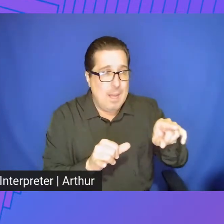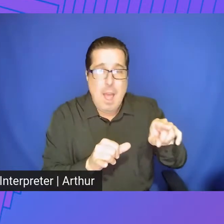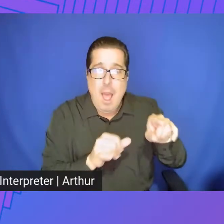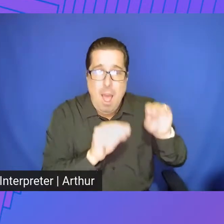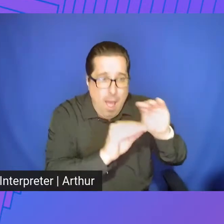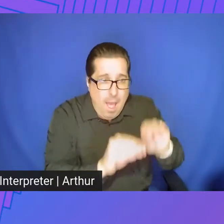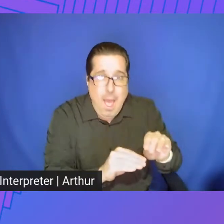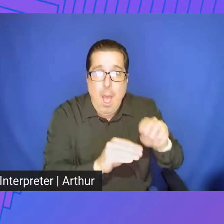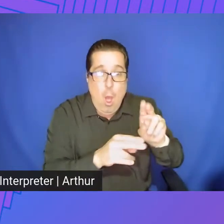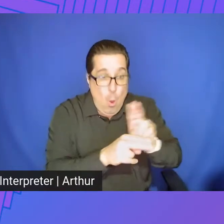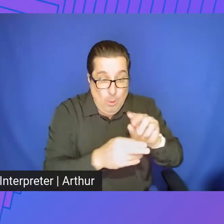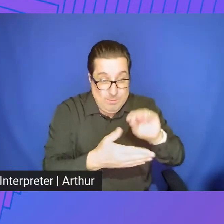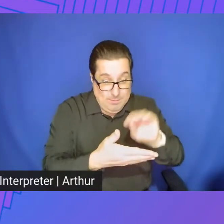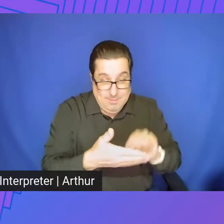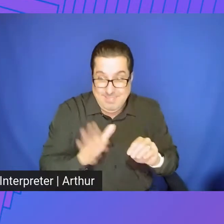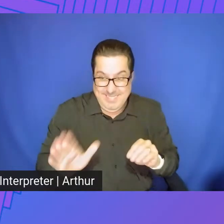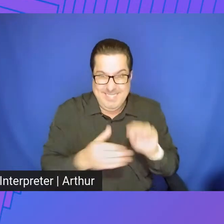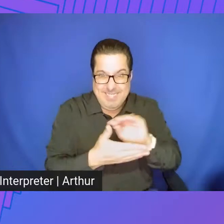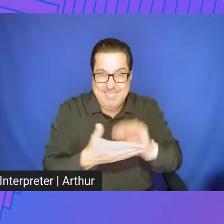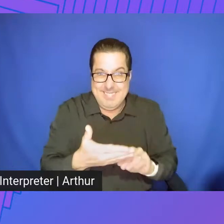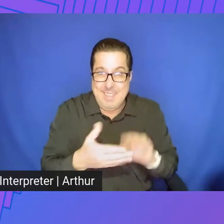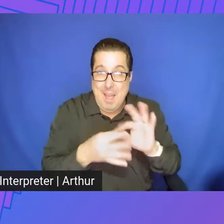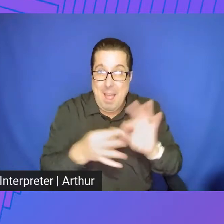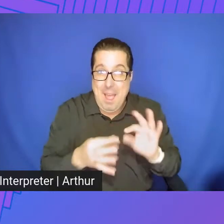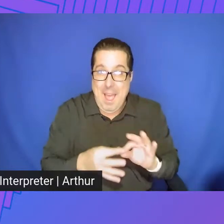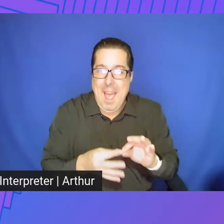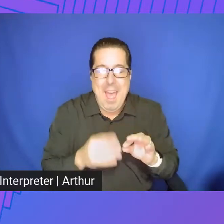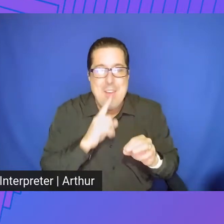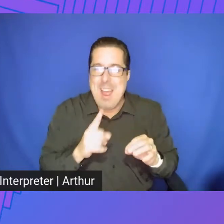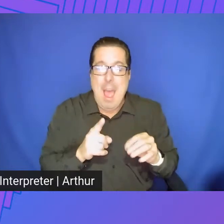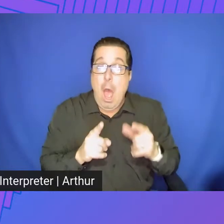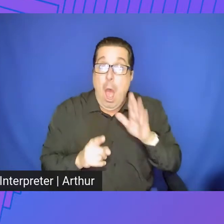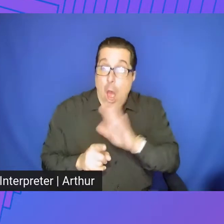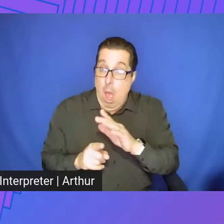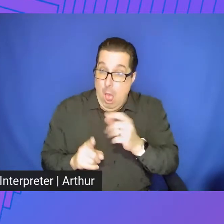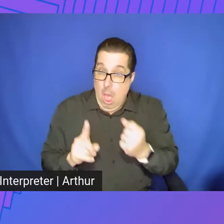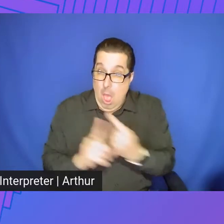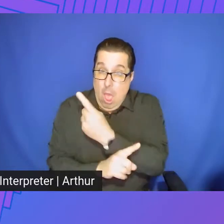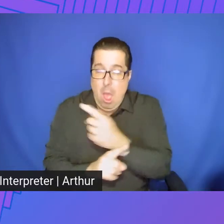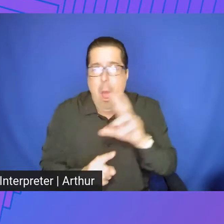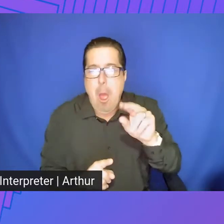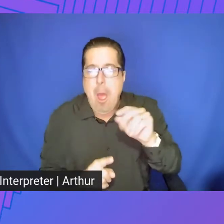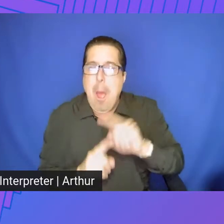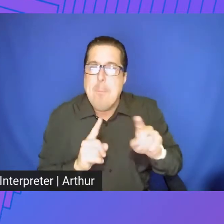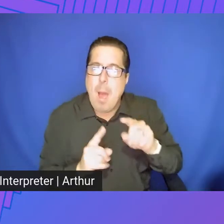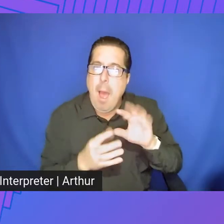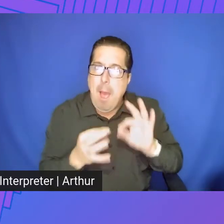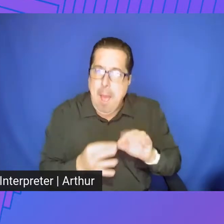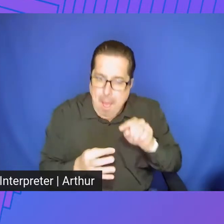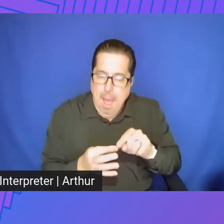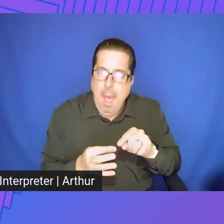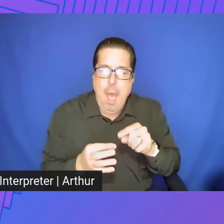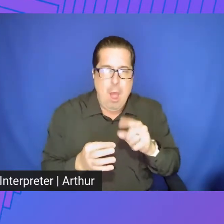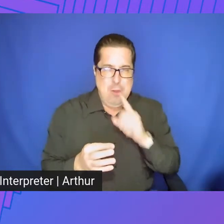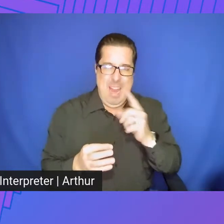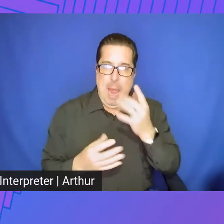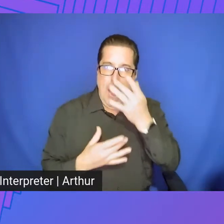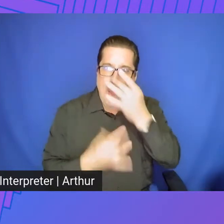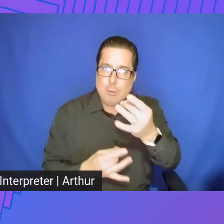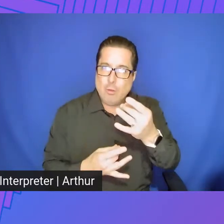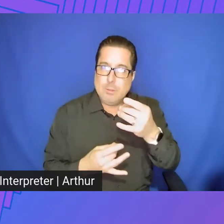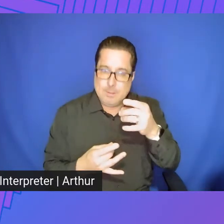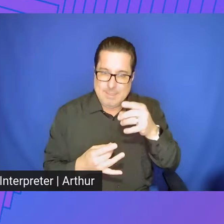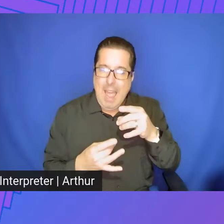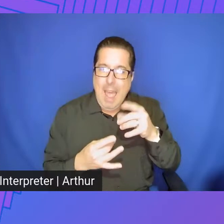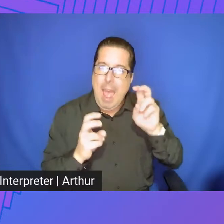she's sending in there, not because the content is appropriate, but just because it's very out of place in an educational